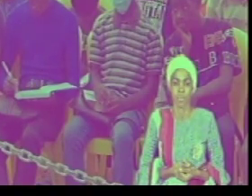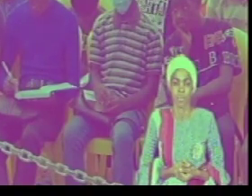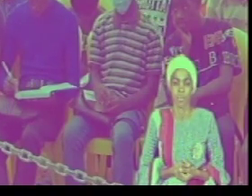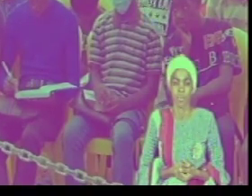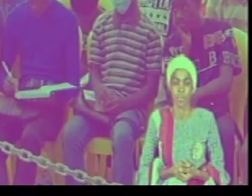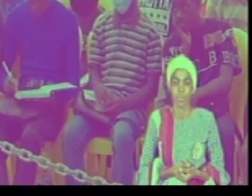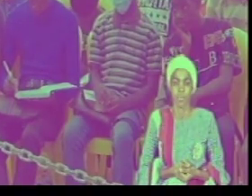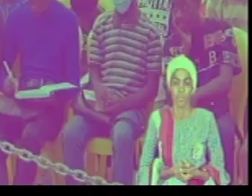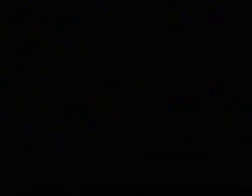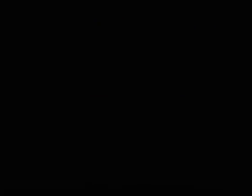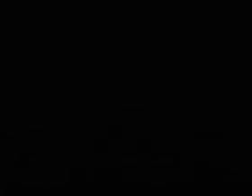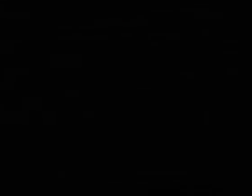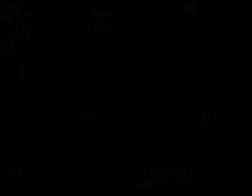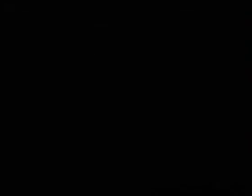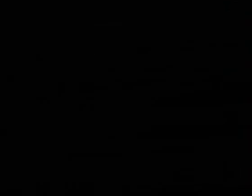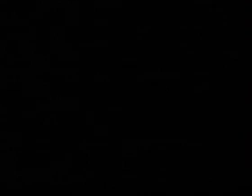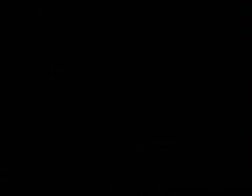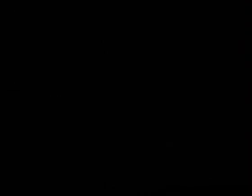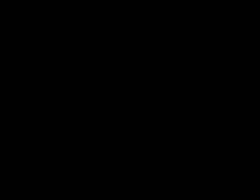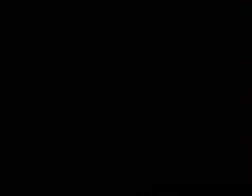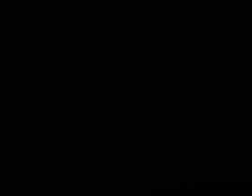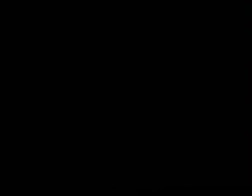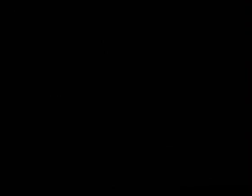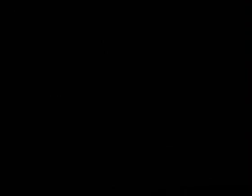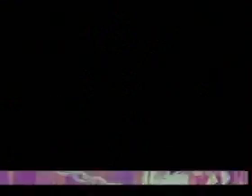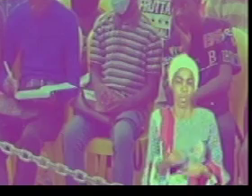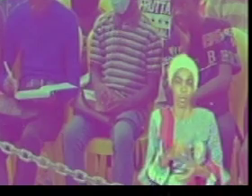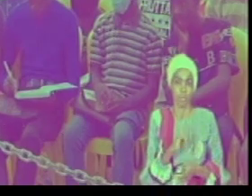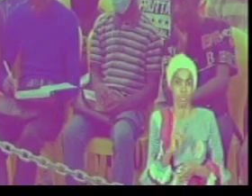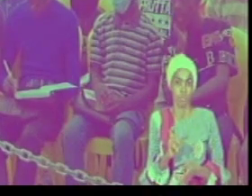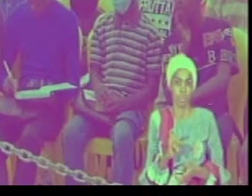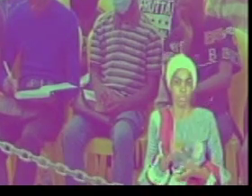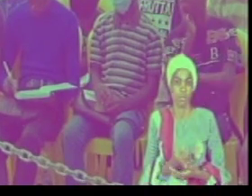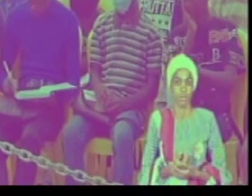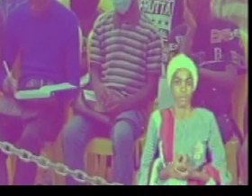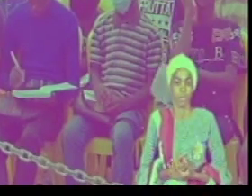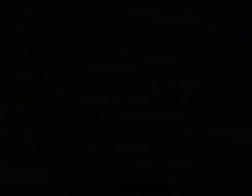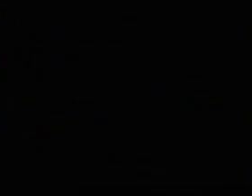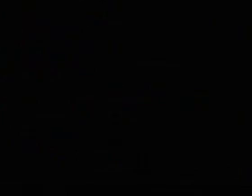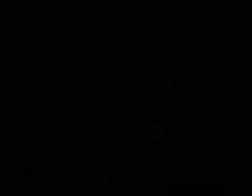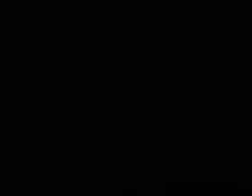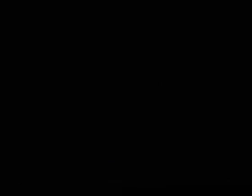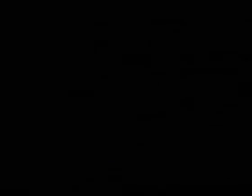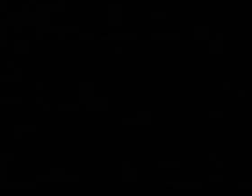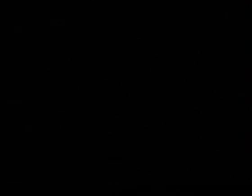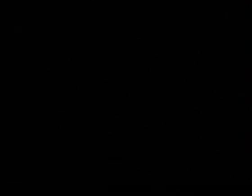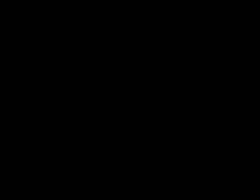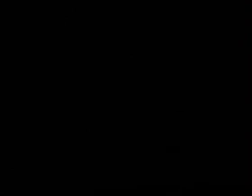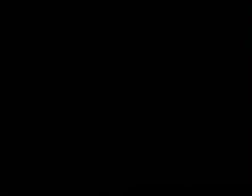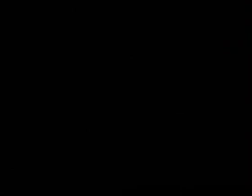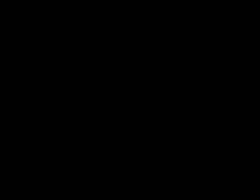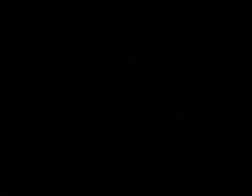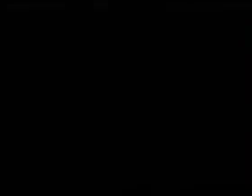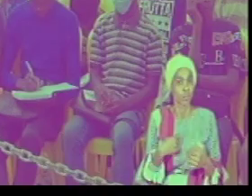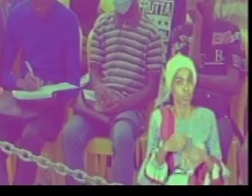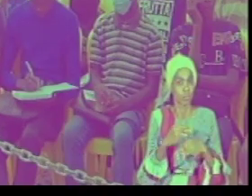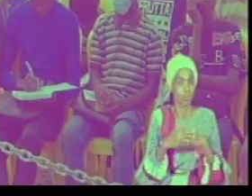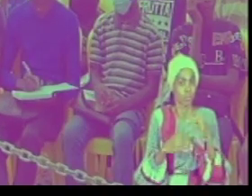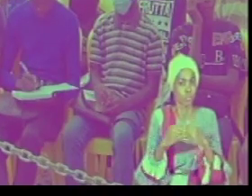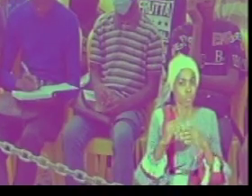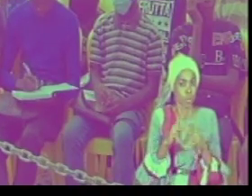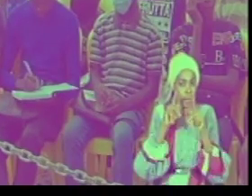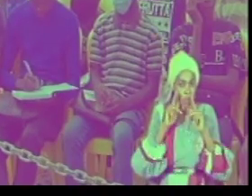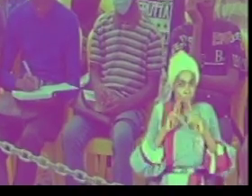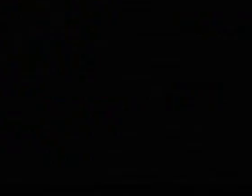Facebook, a couple of questions rolling in. This one from Payne, how do we build a personal work brand? They're